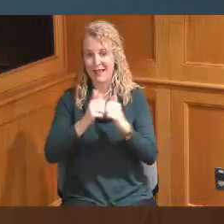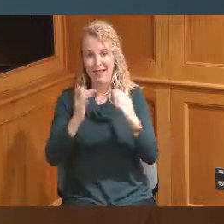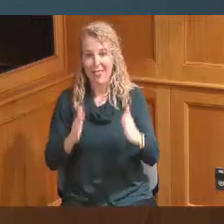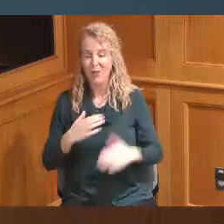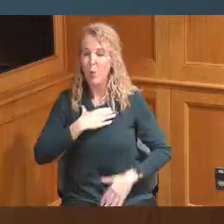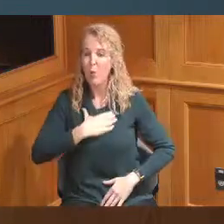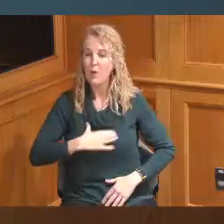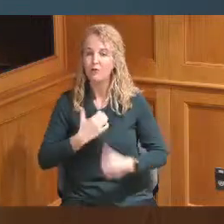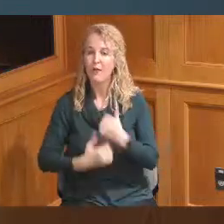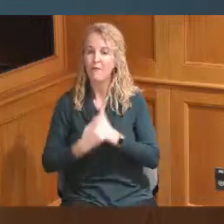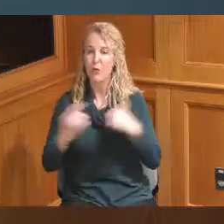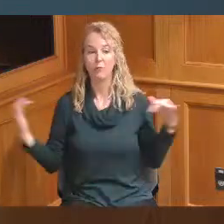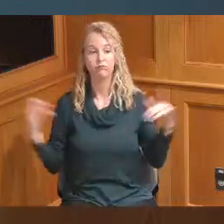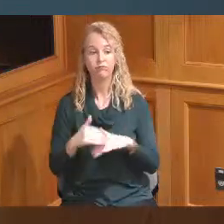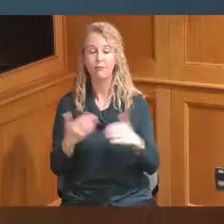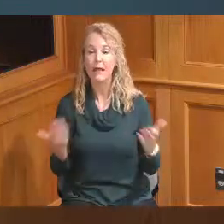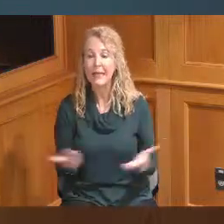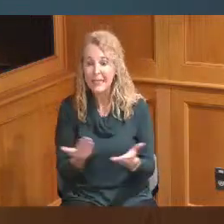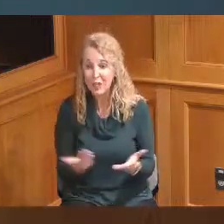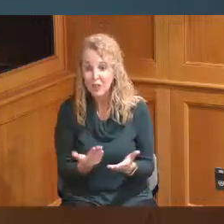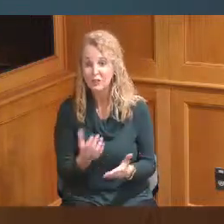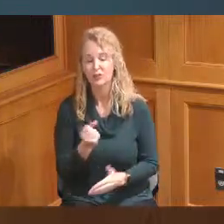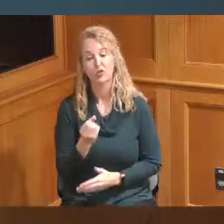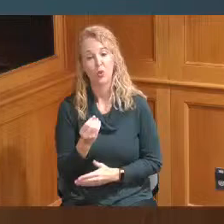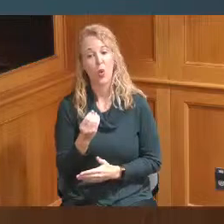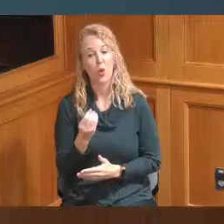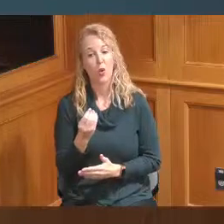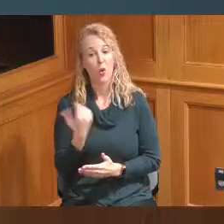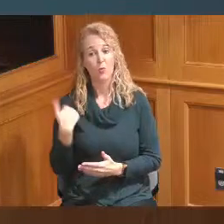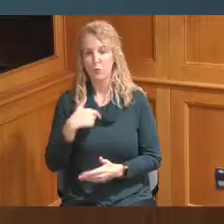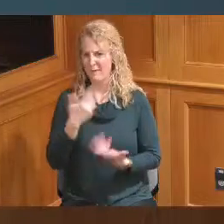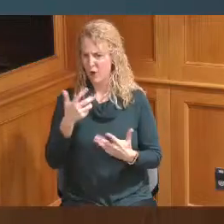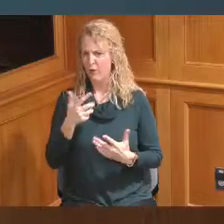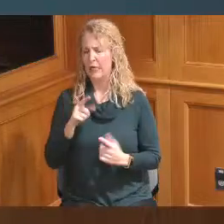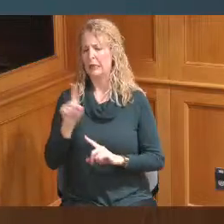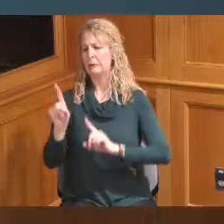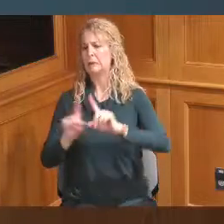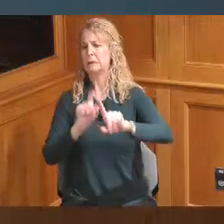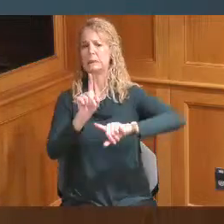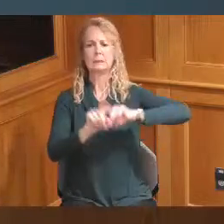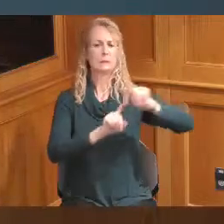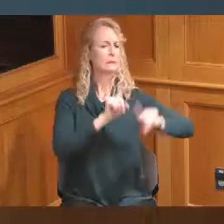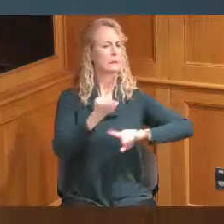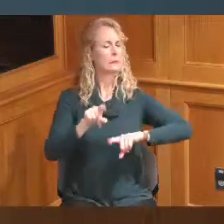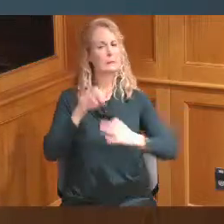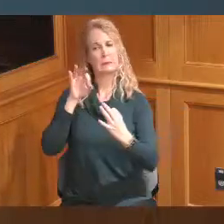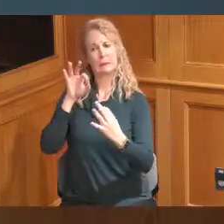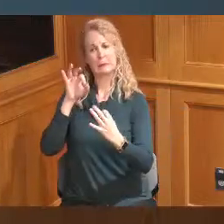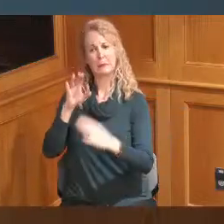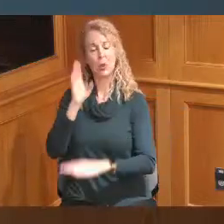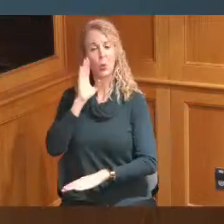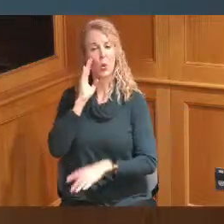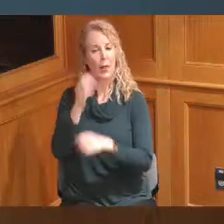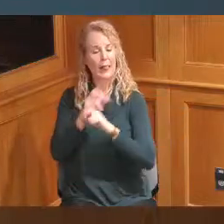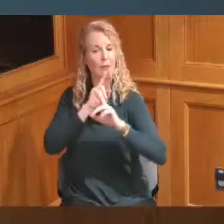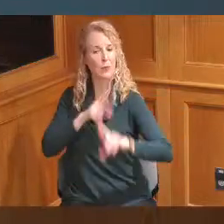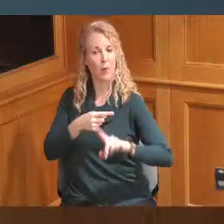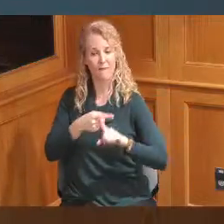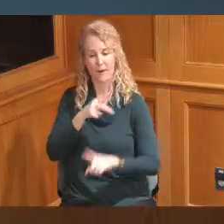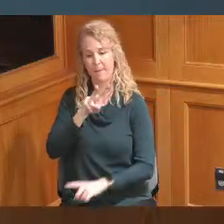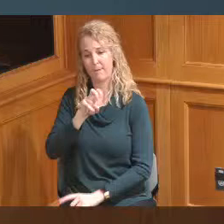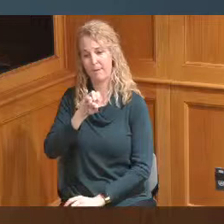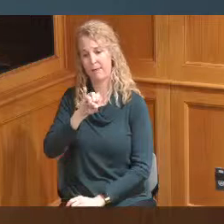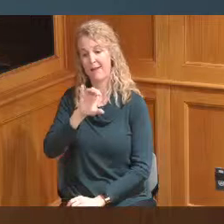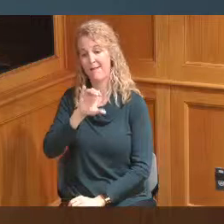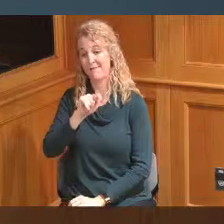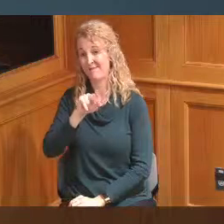people coming here. So we've gotten some great feedback. We're going to get a report from Victus soon, but I've